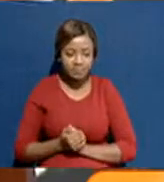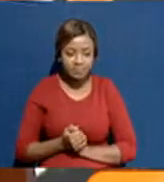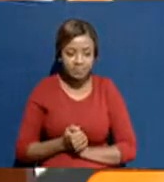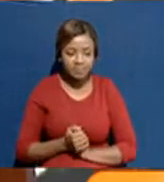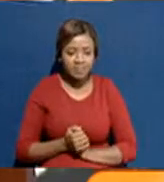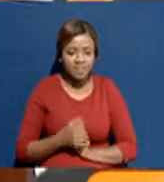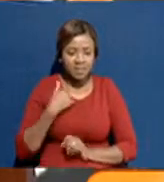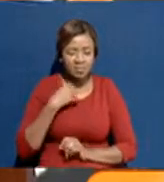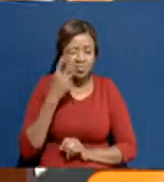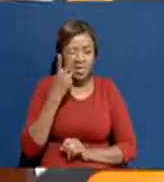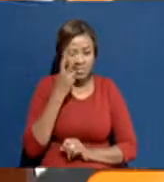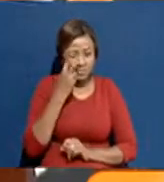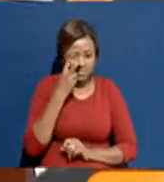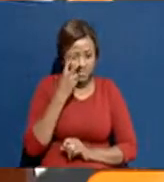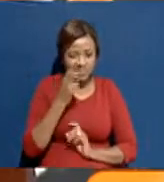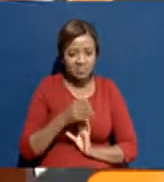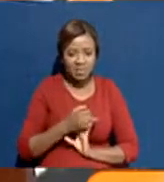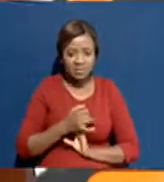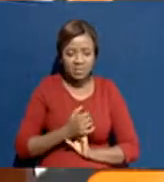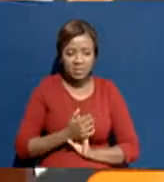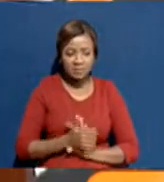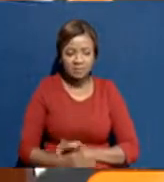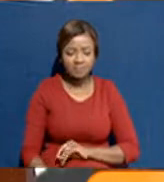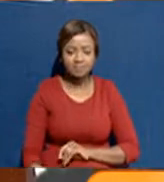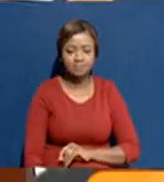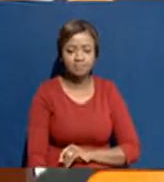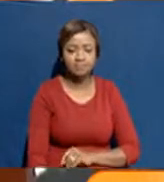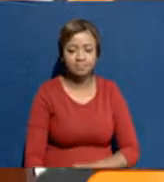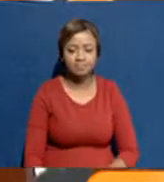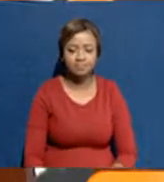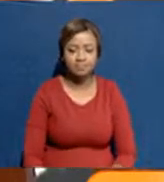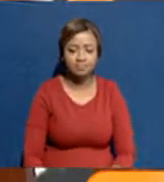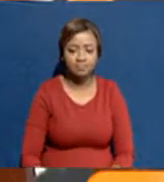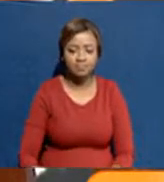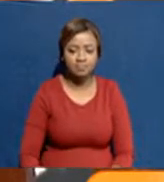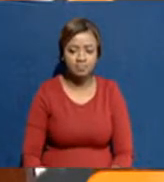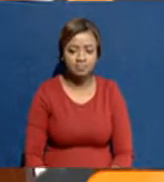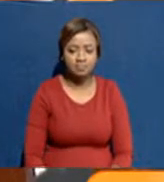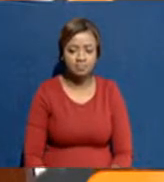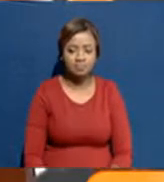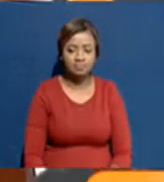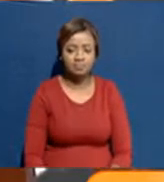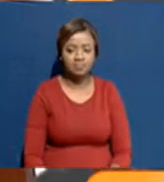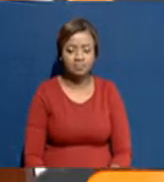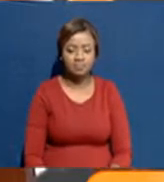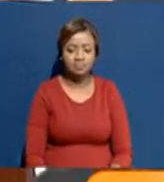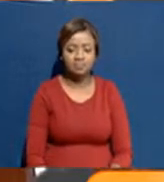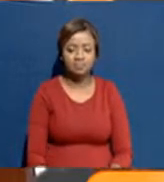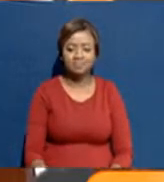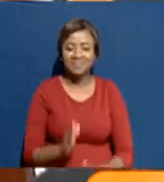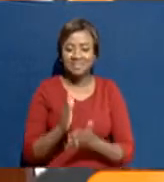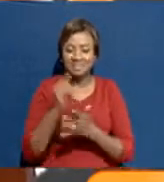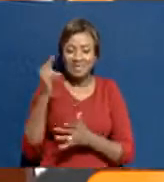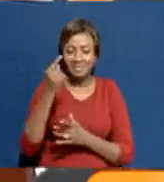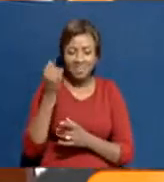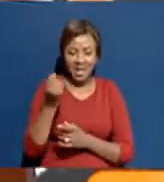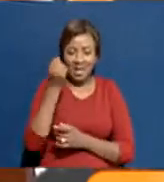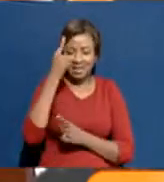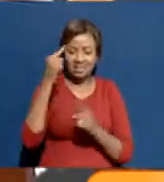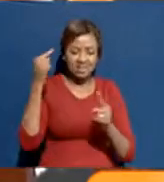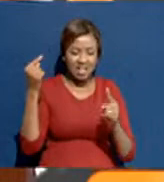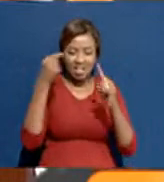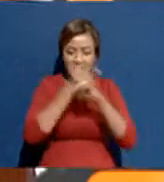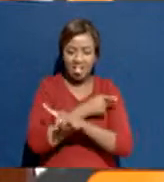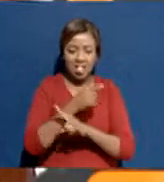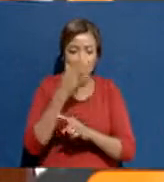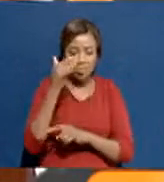I suspect in the book I say that some may have misconstrued my interactions